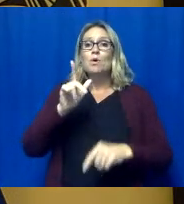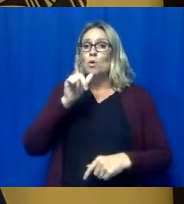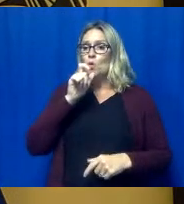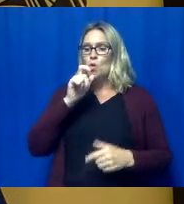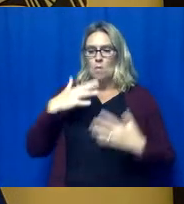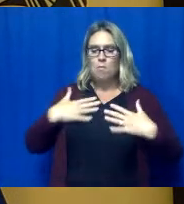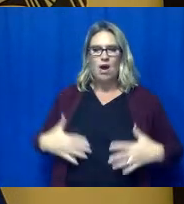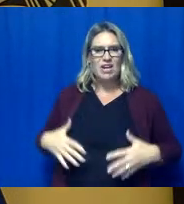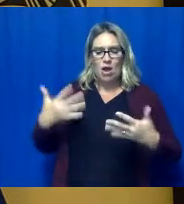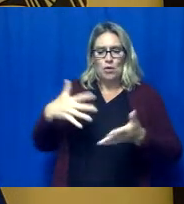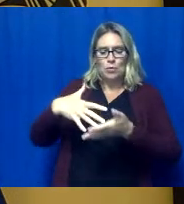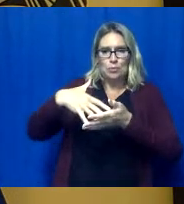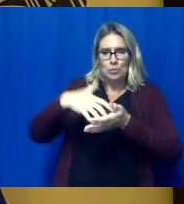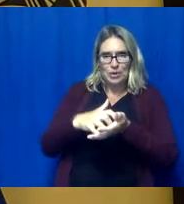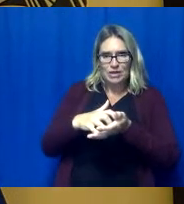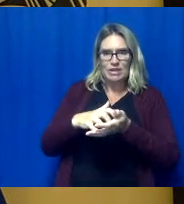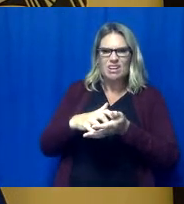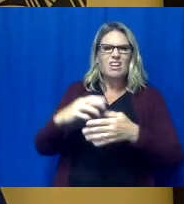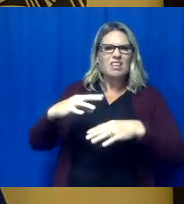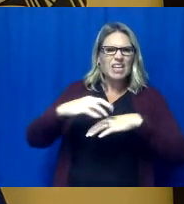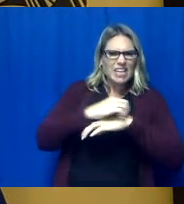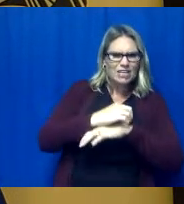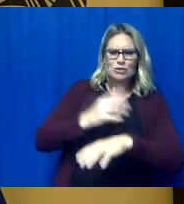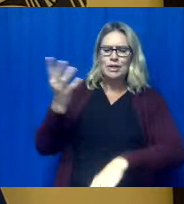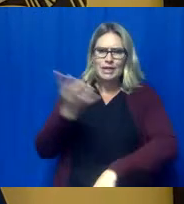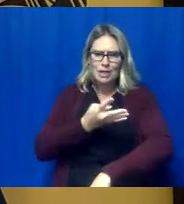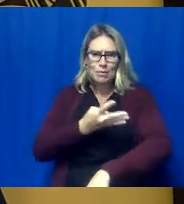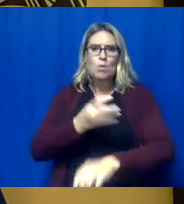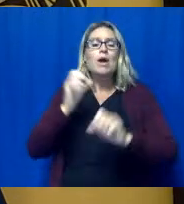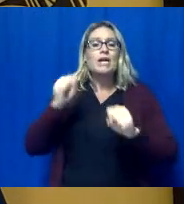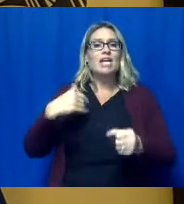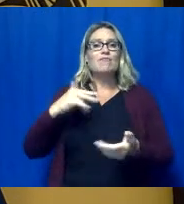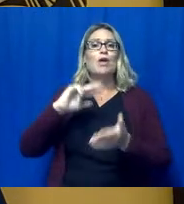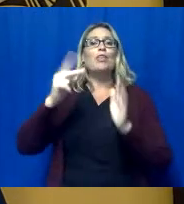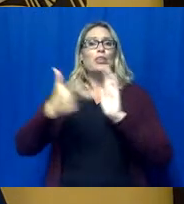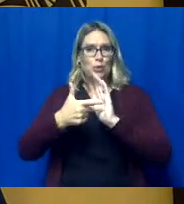now eligible to receive a 3rd dose of an mRNA vaccine.